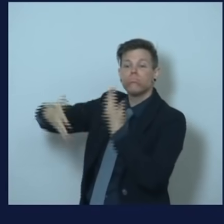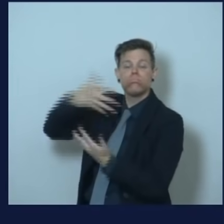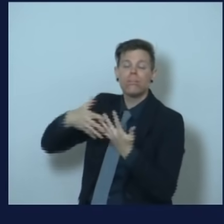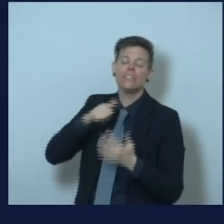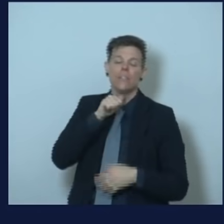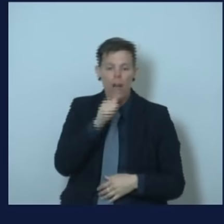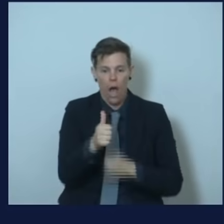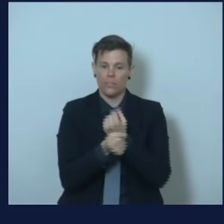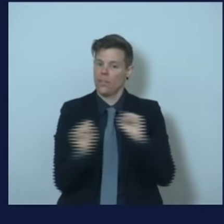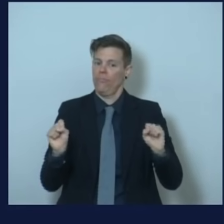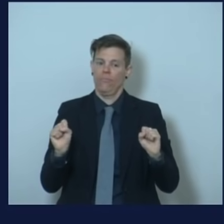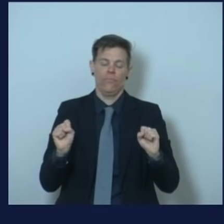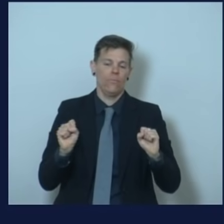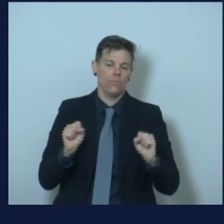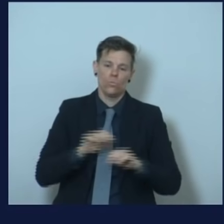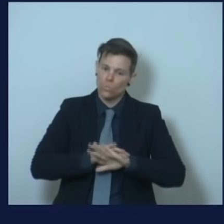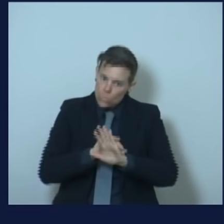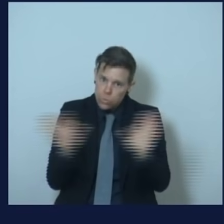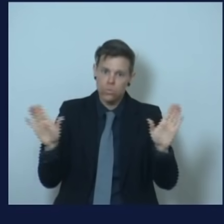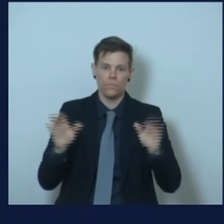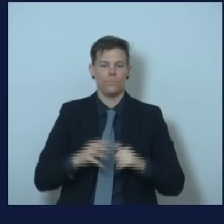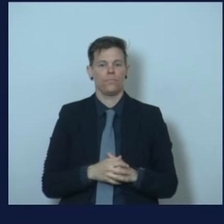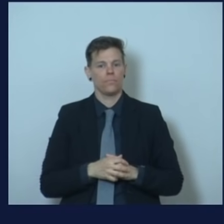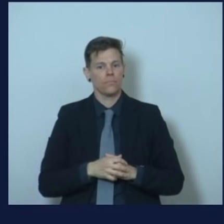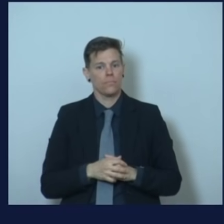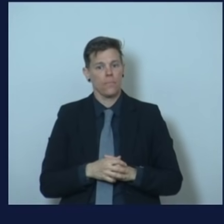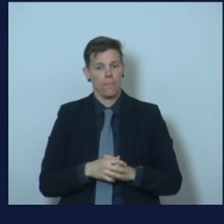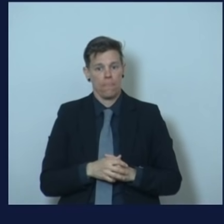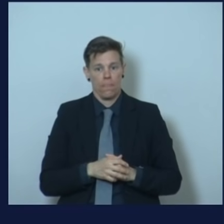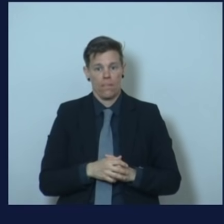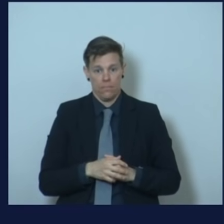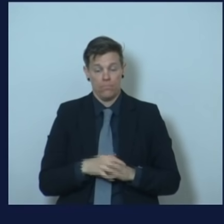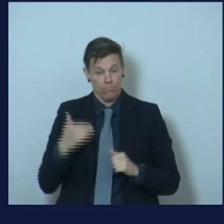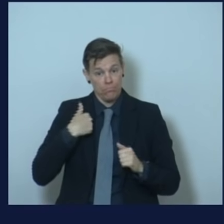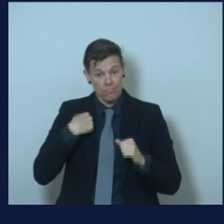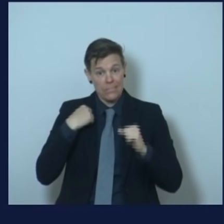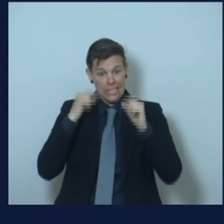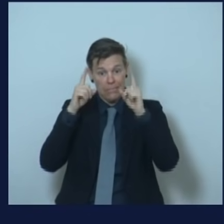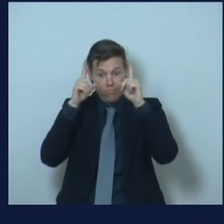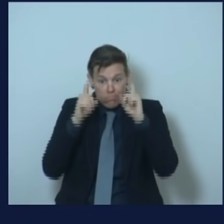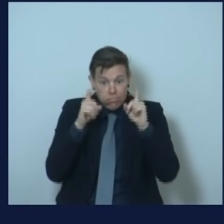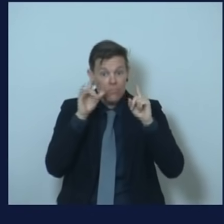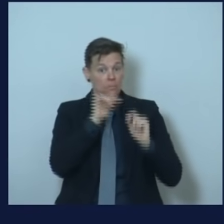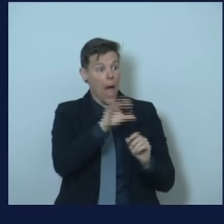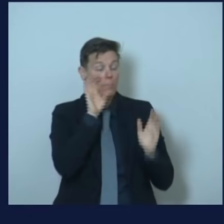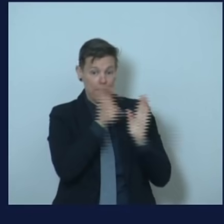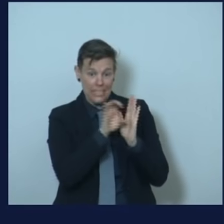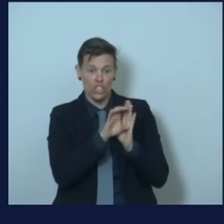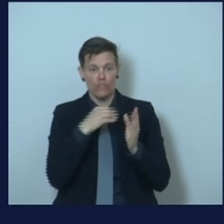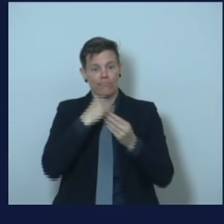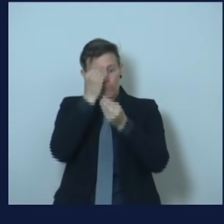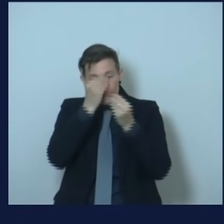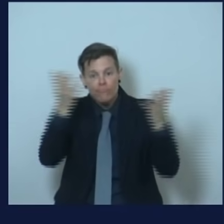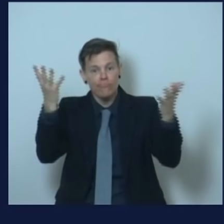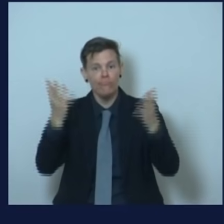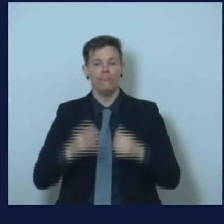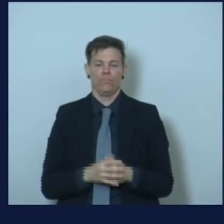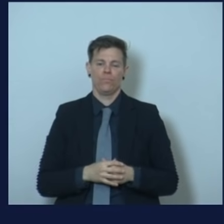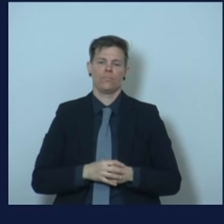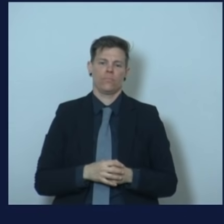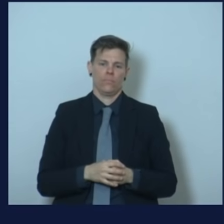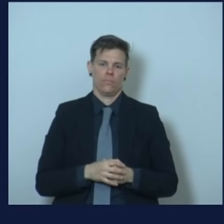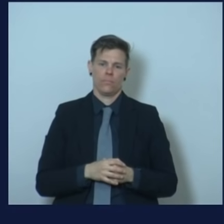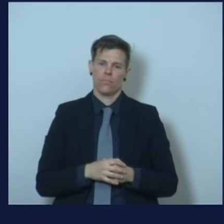enough time to take that photo, screenshot of that slide and get it out to the general public. We have to continue social